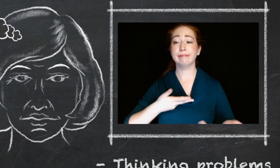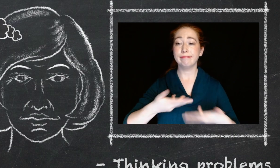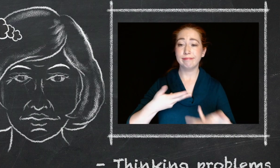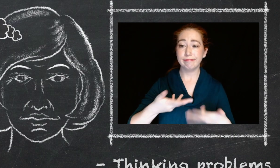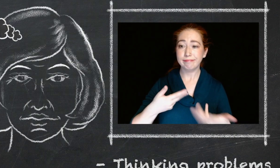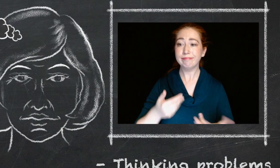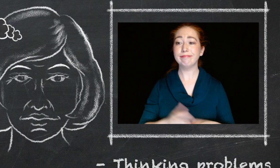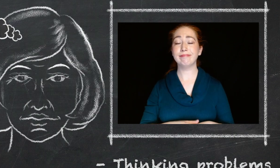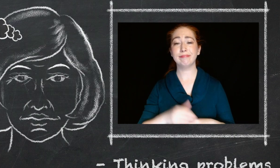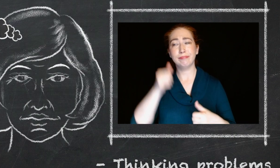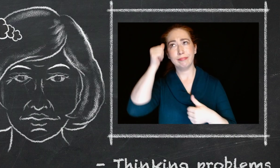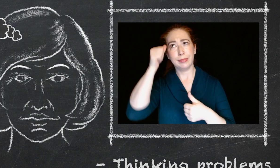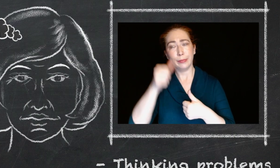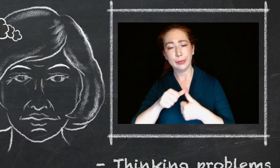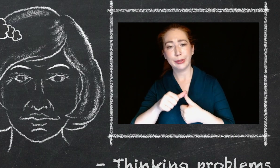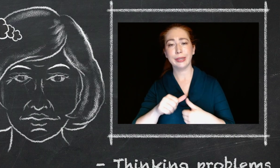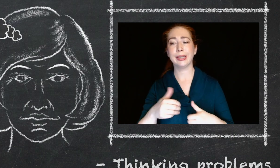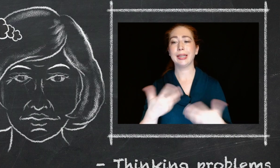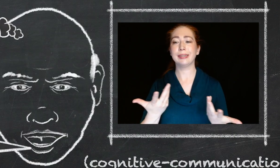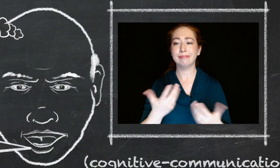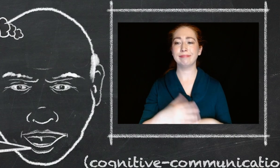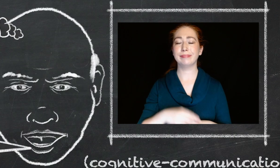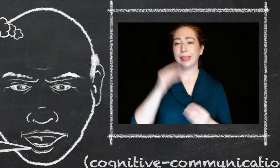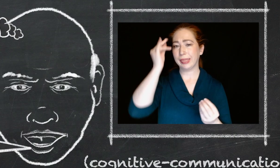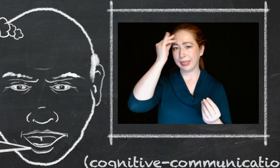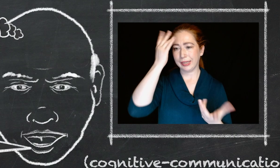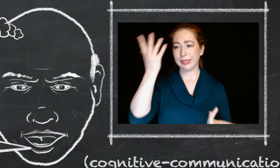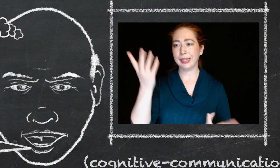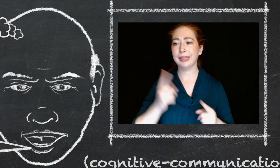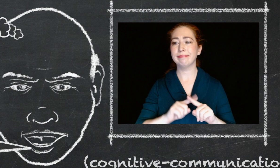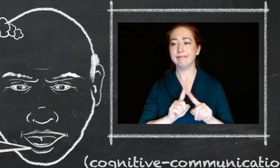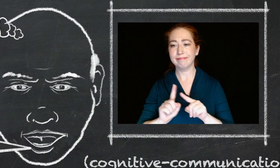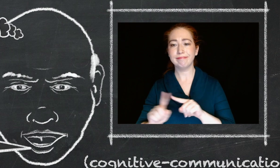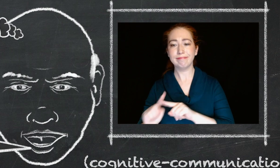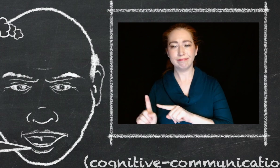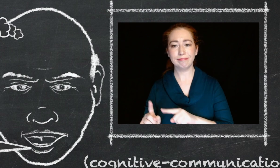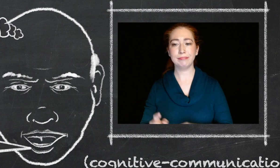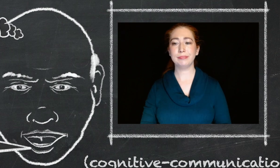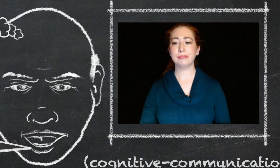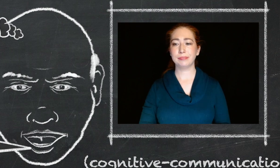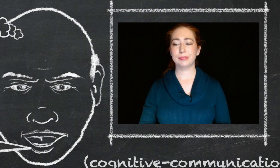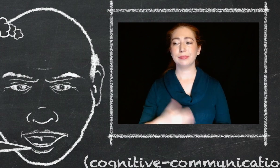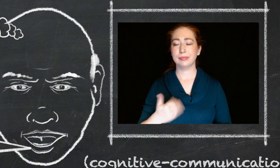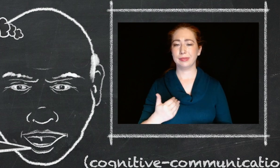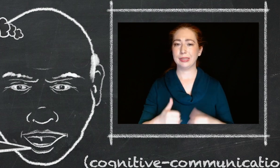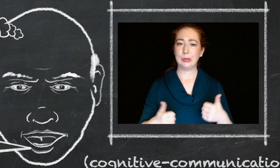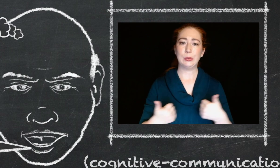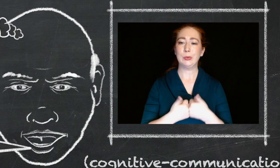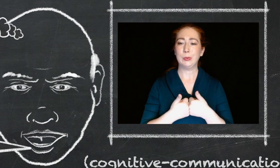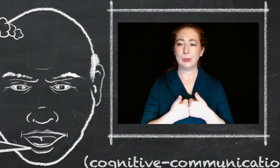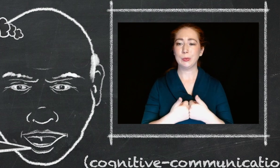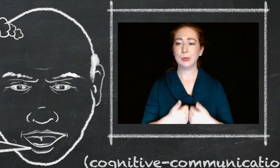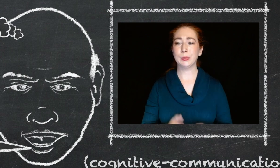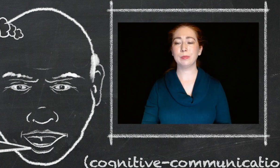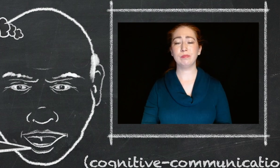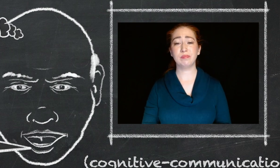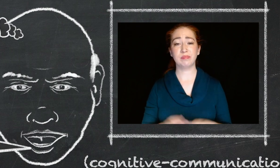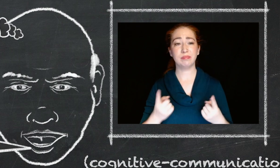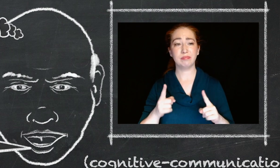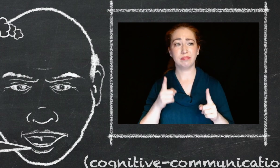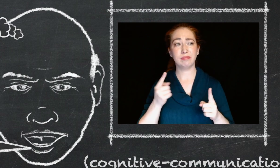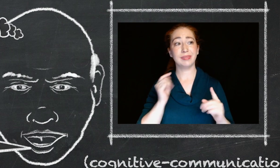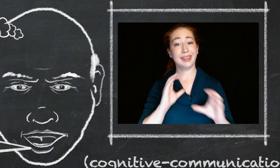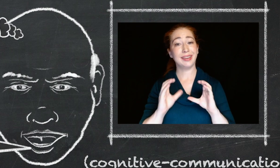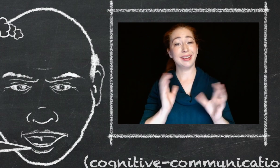memory, and problem solving. These cognitive problems can also make communicating with others very hard.